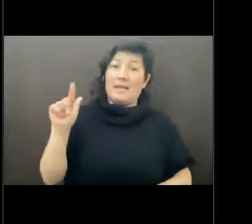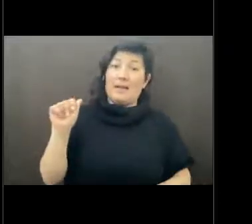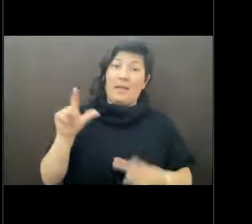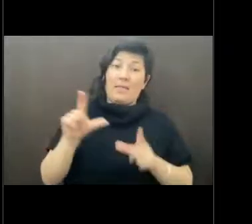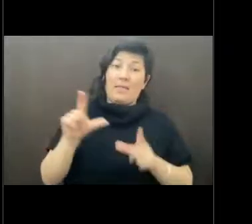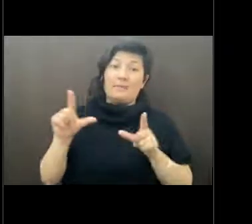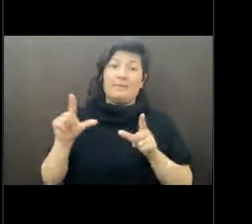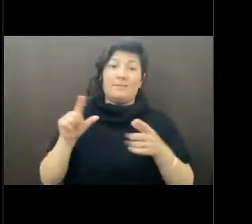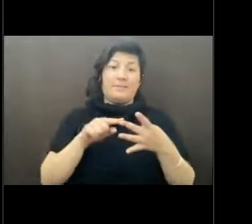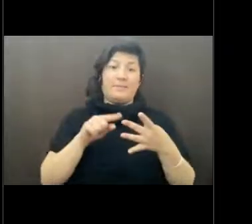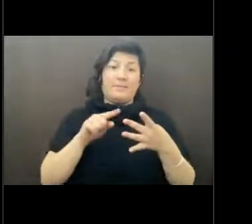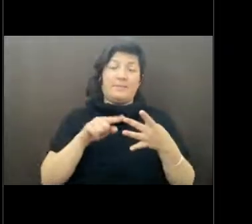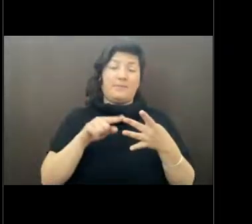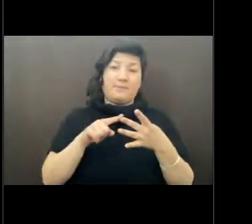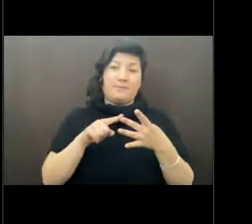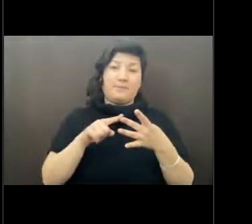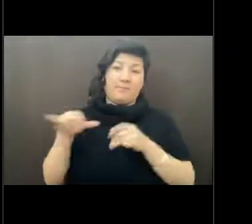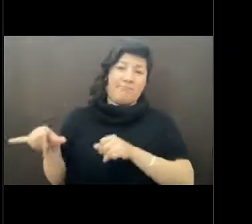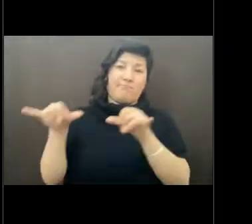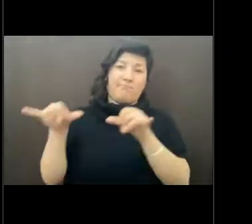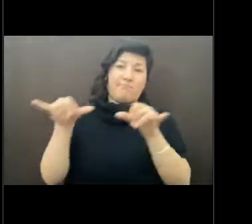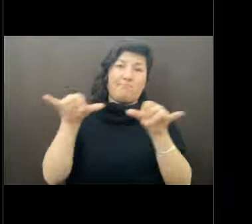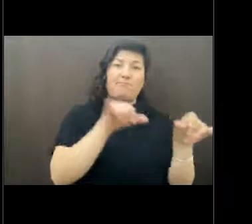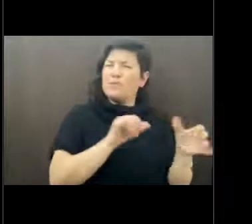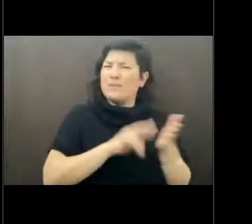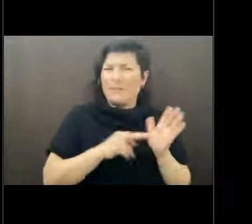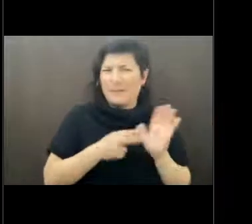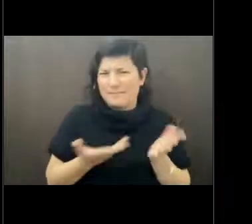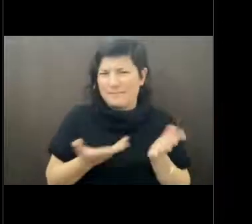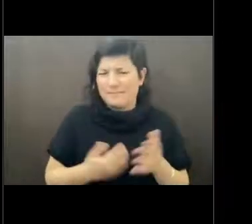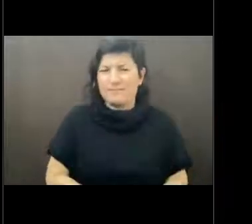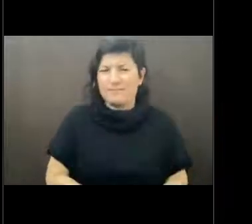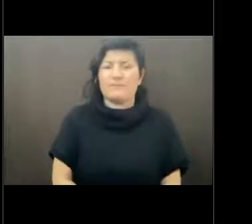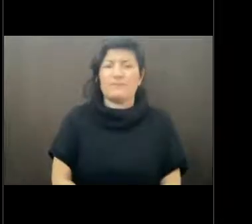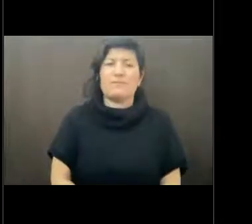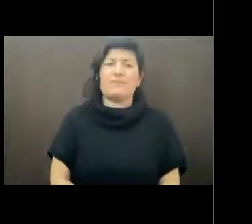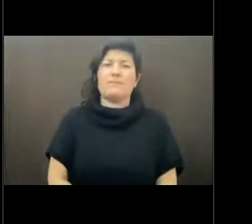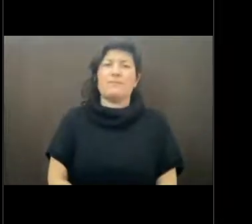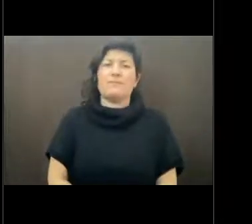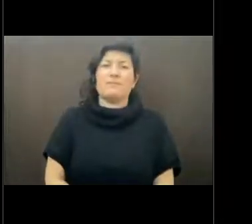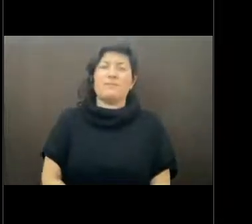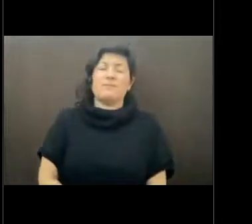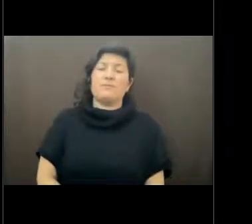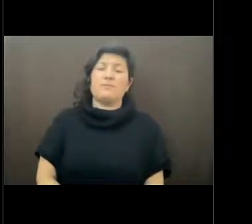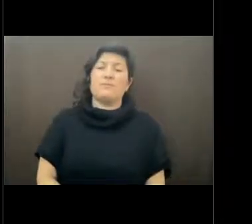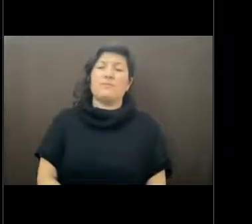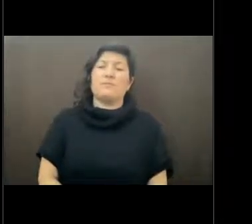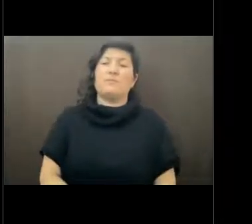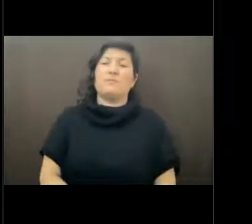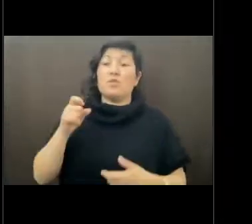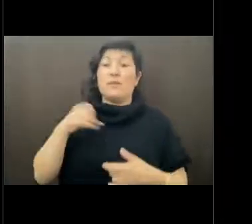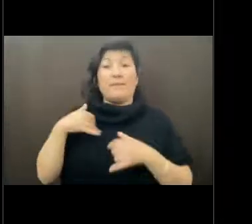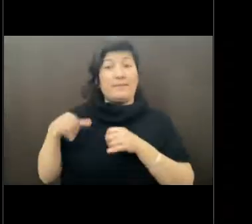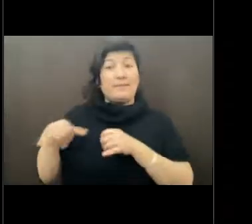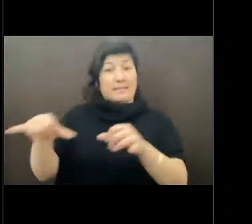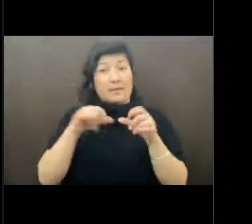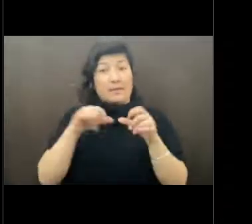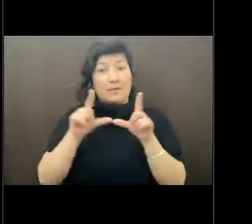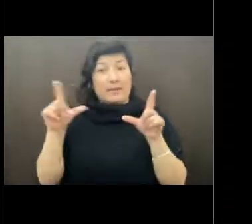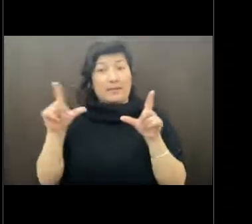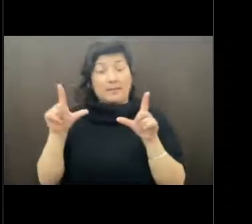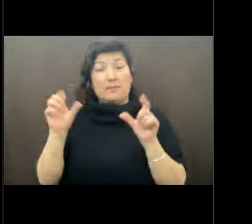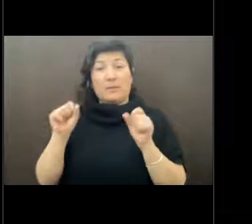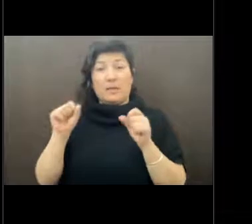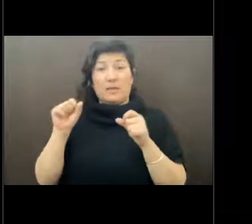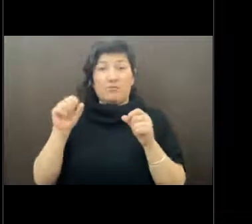The second piece is commonality, and what I mean by that is that we should have a standard license that we can prefer to